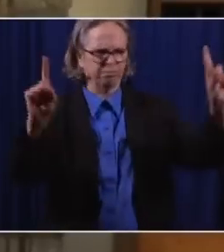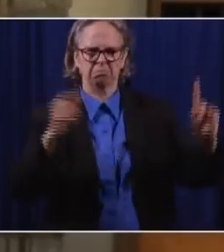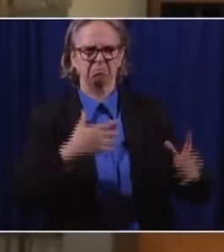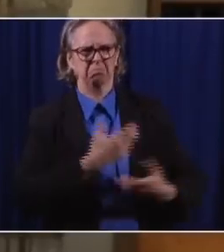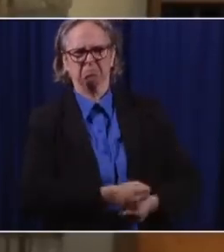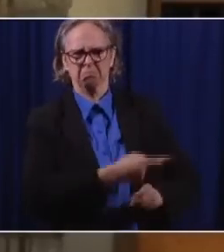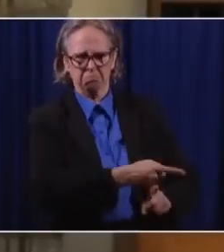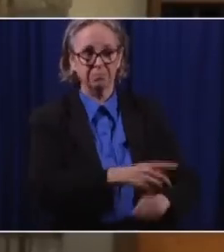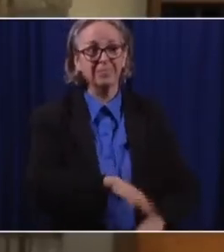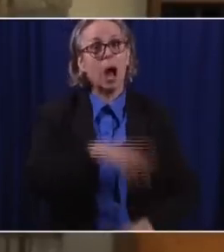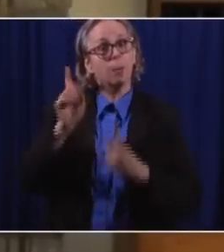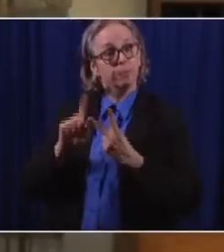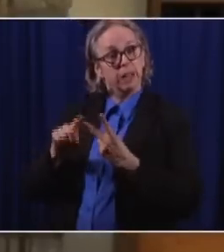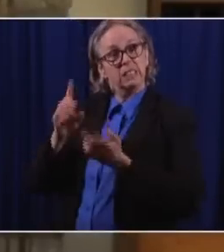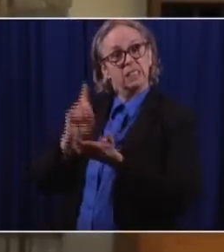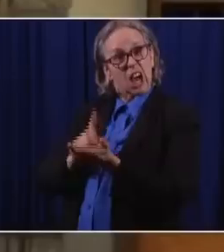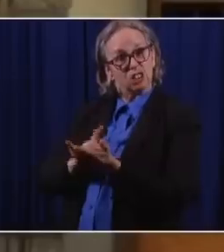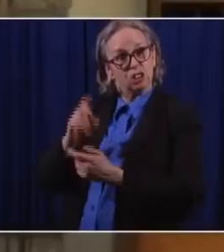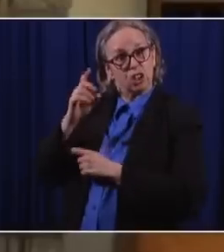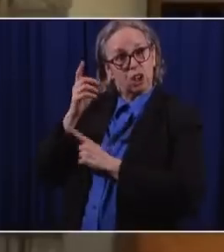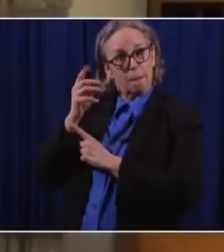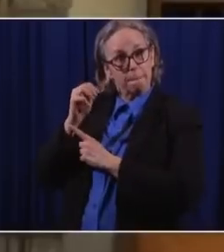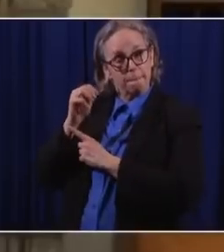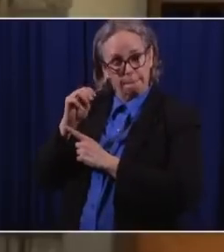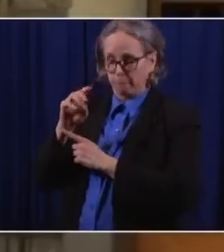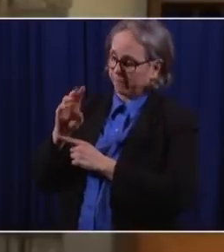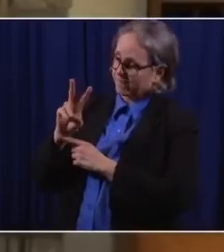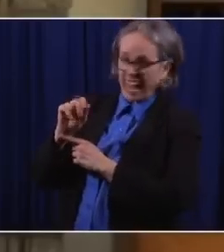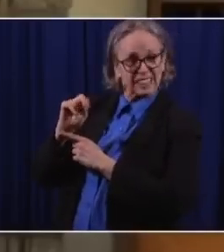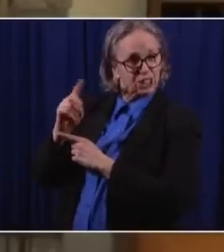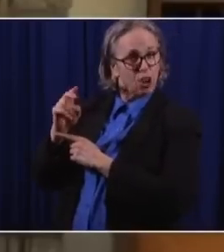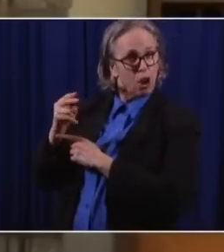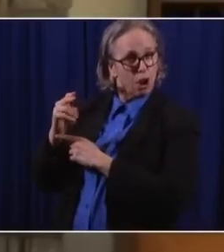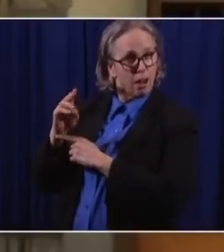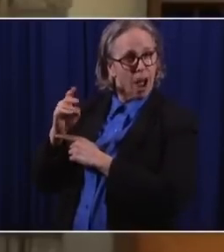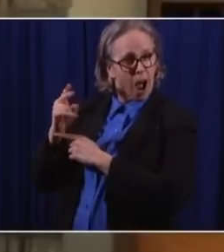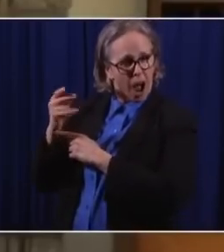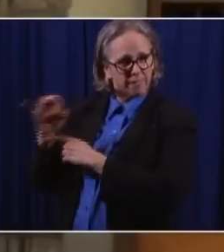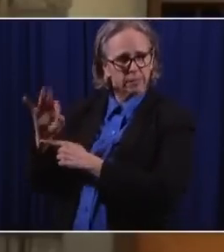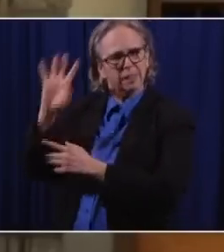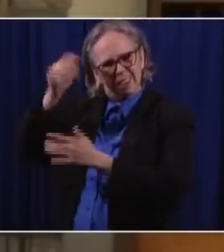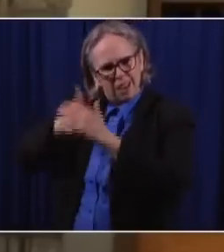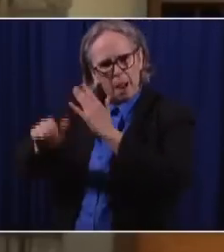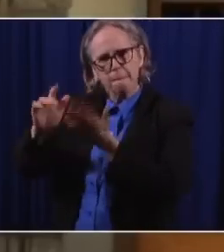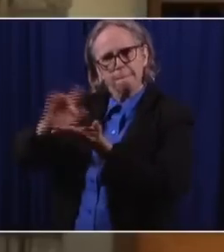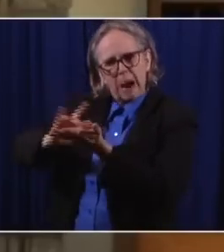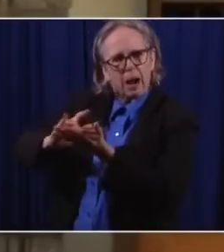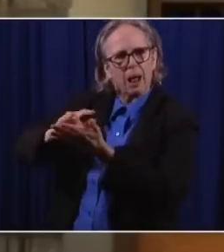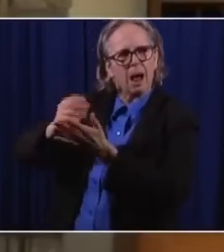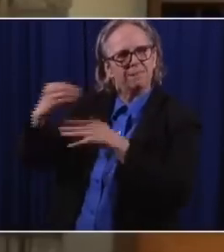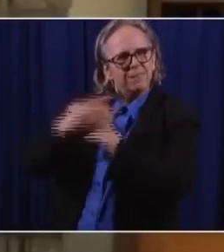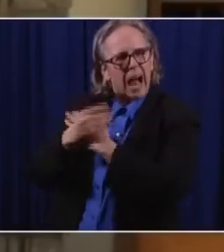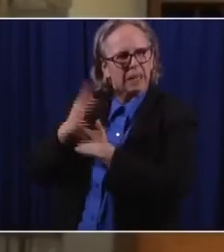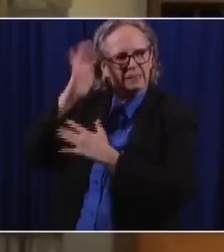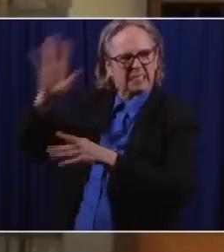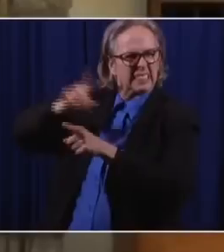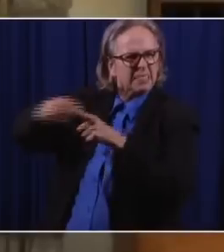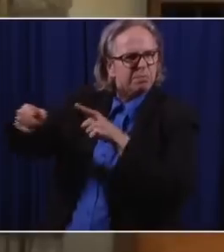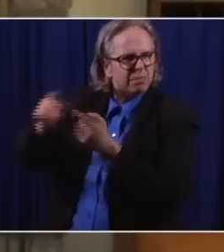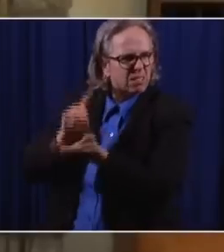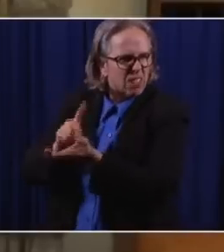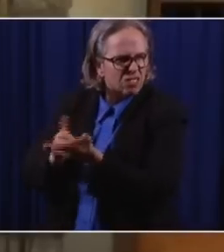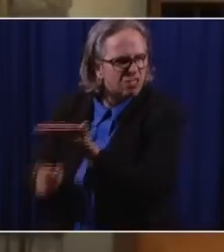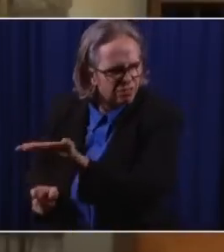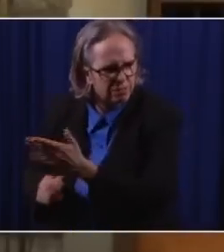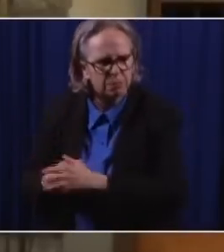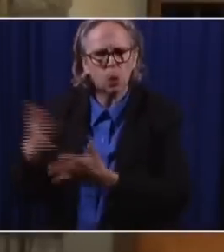Vanderhoff, again, he's going to be my chief advisor on medical issues. And he's going to be with me every step of the